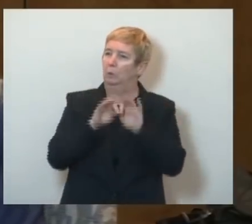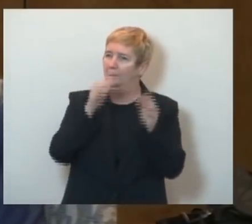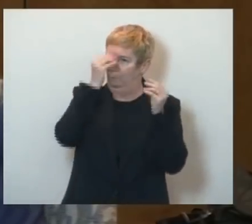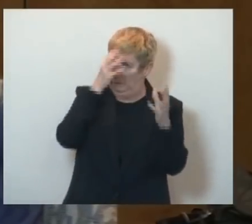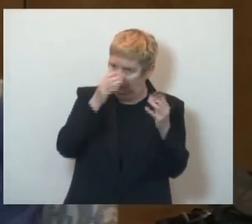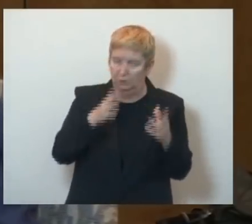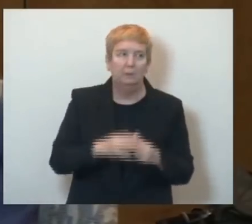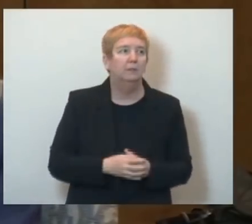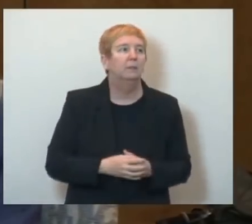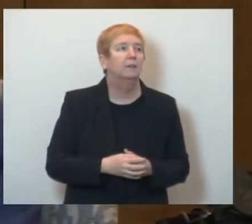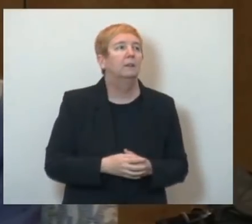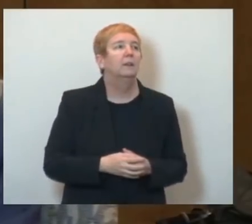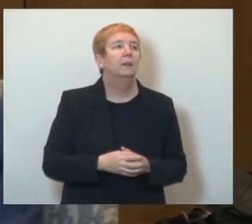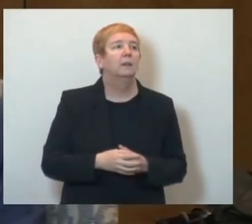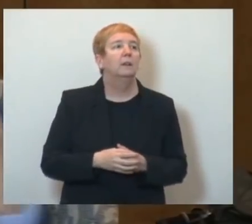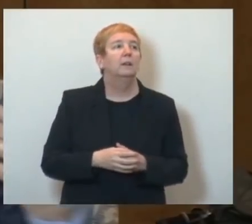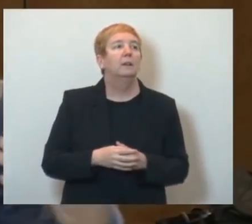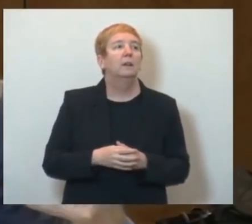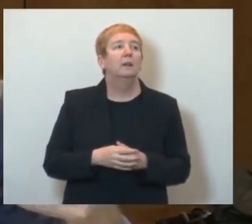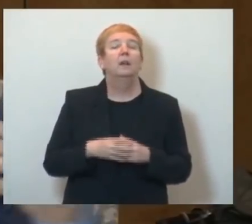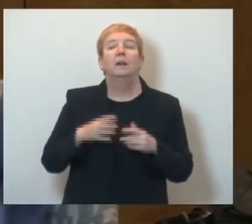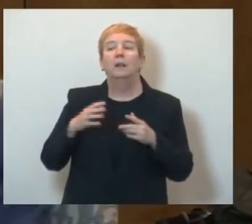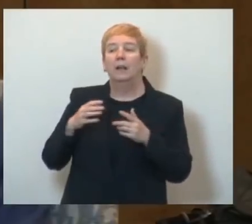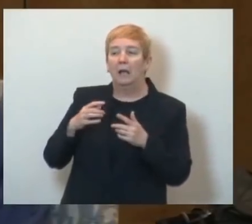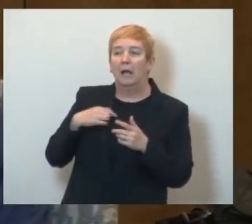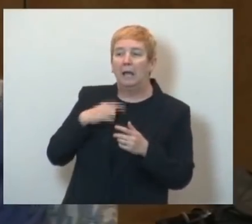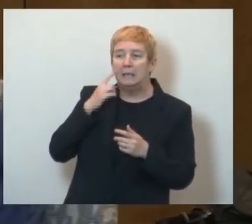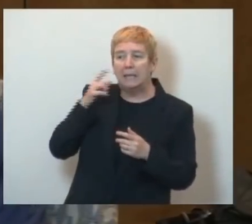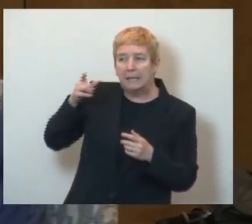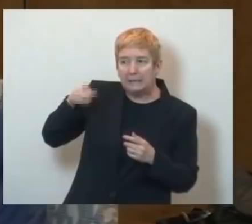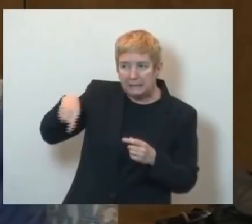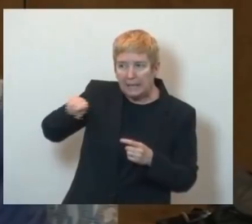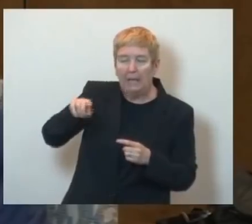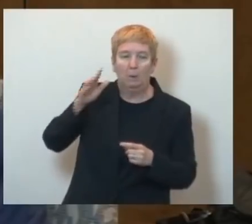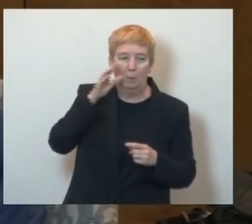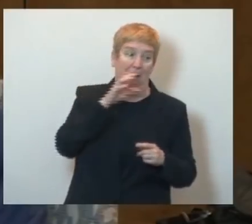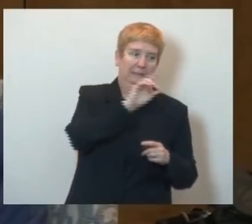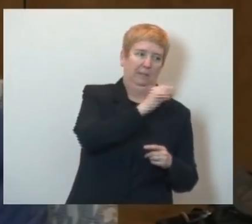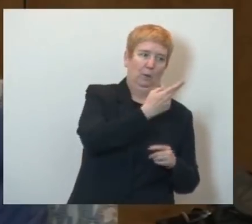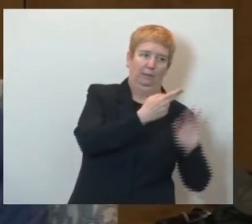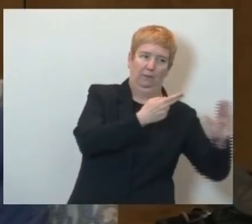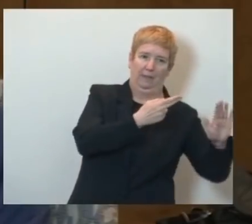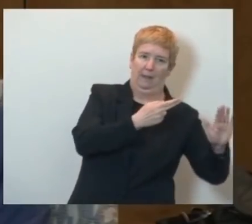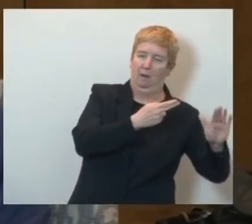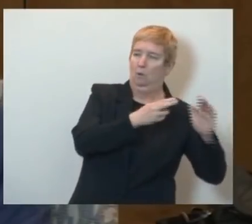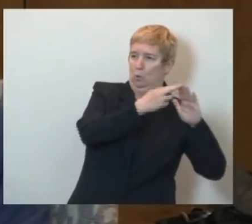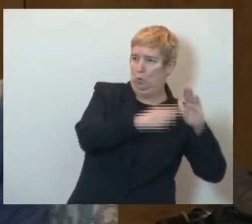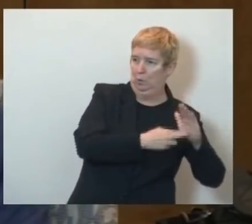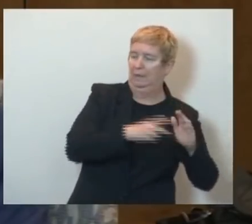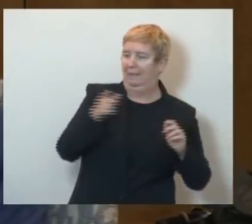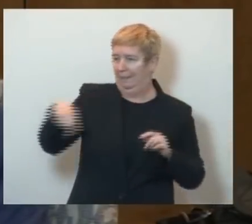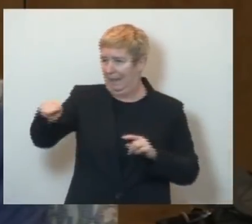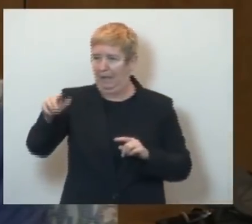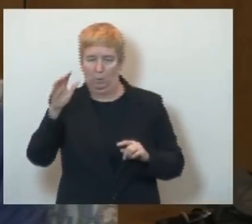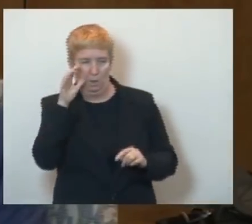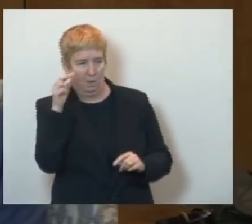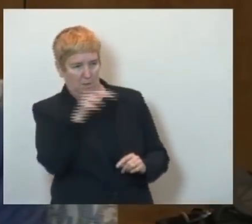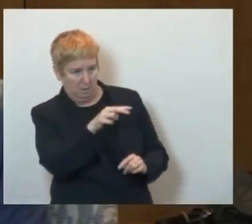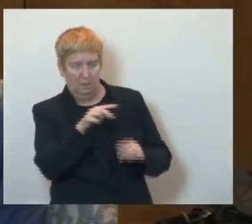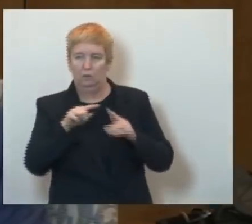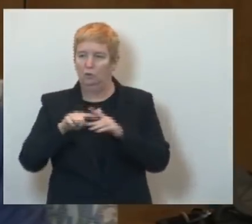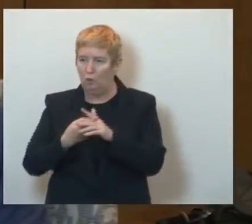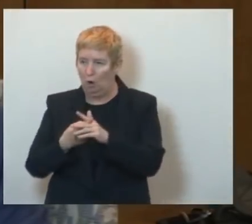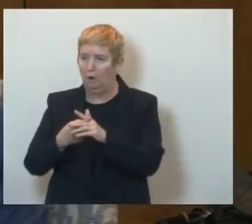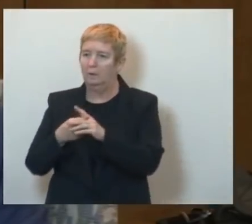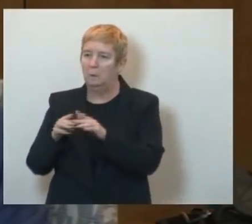will, along with the other guidelines DOH has put out, assuming compliance, be able to restart. But